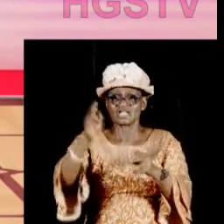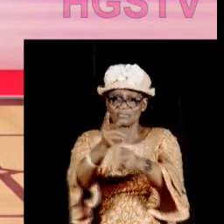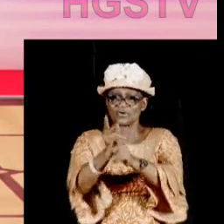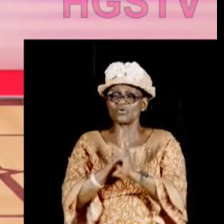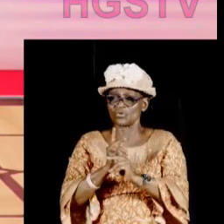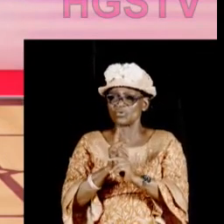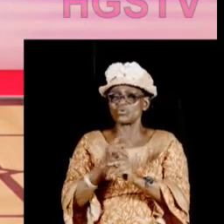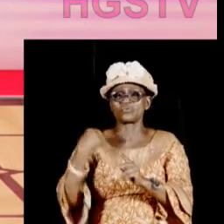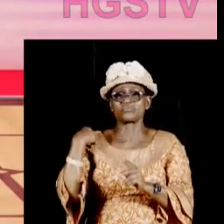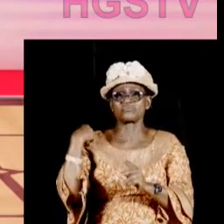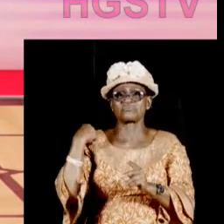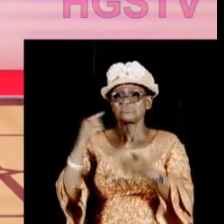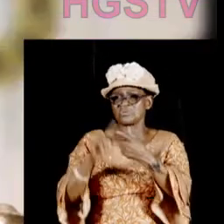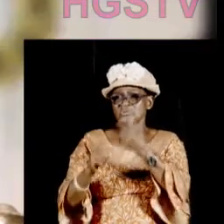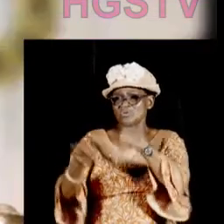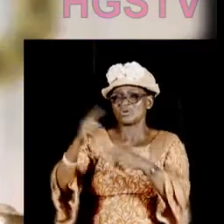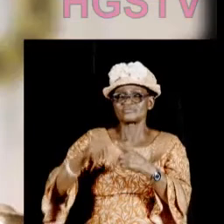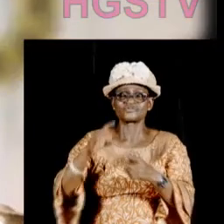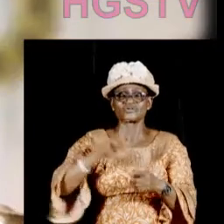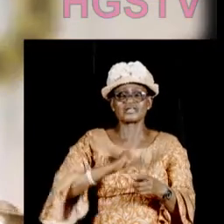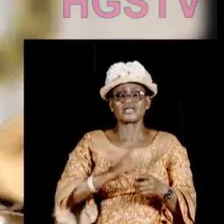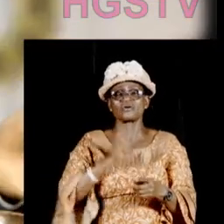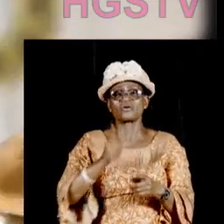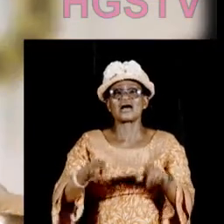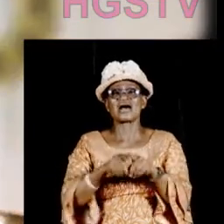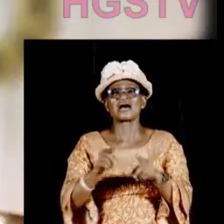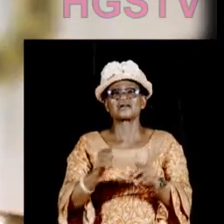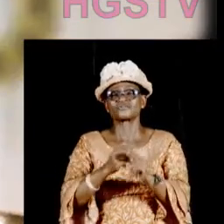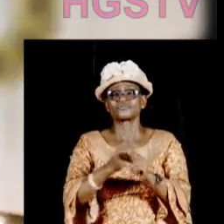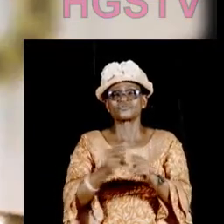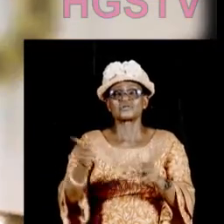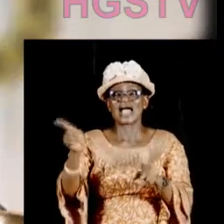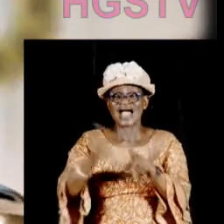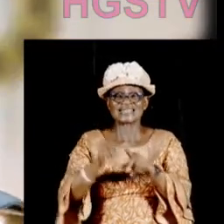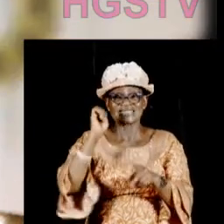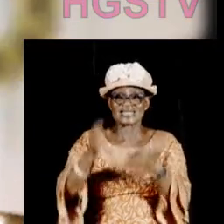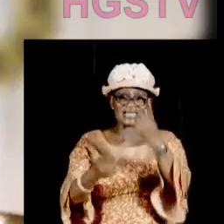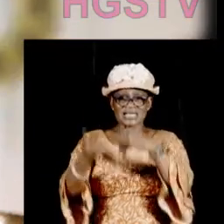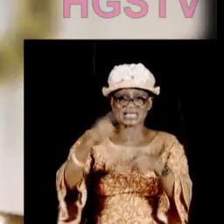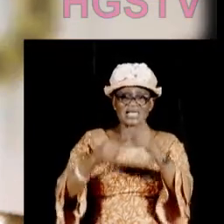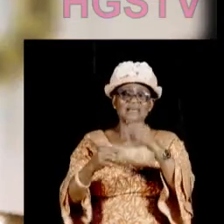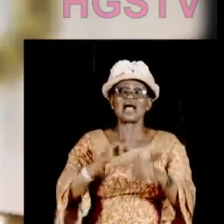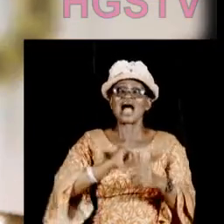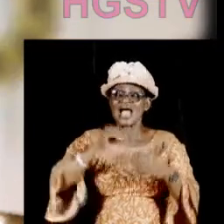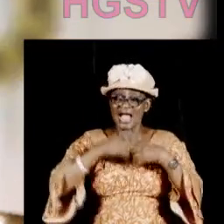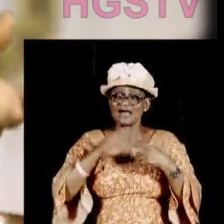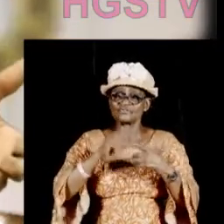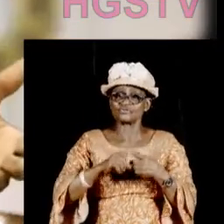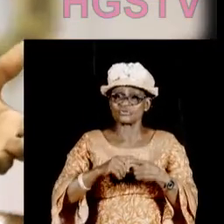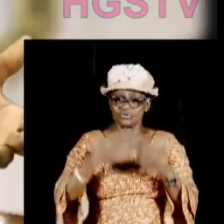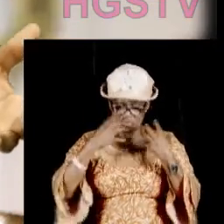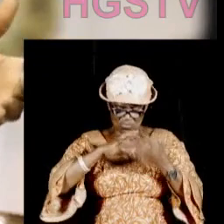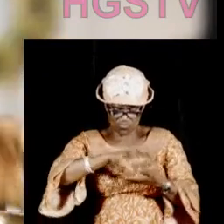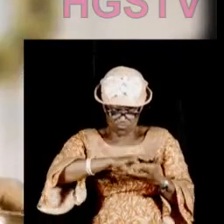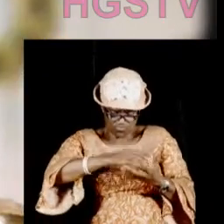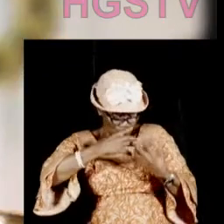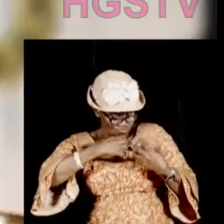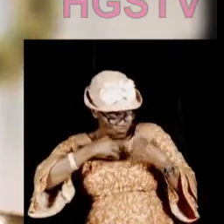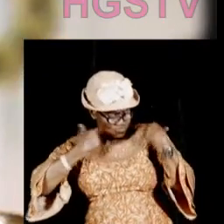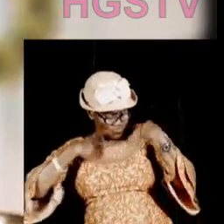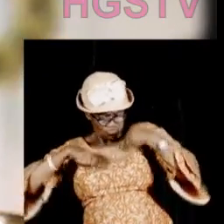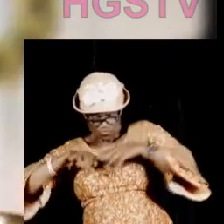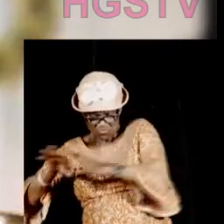Lagos. As soon as he came, I was still a student then, I have to remove my own clothes for him to